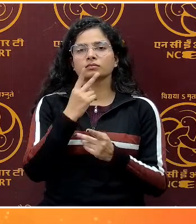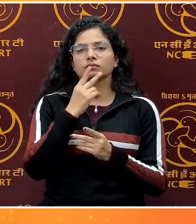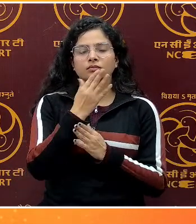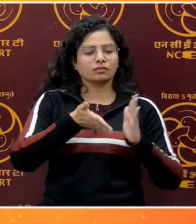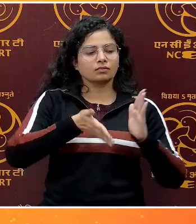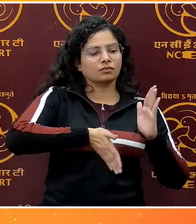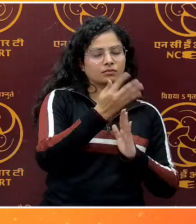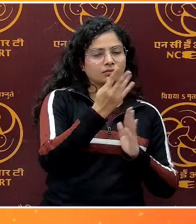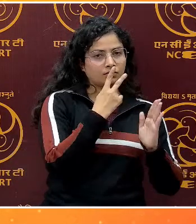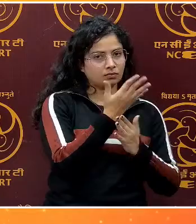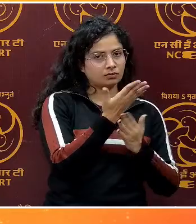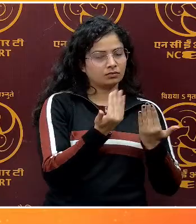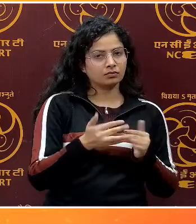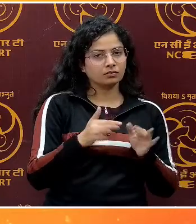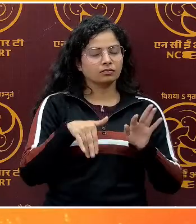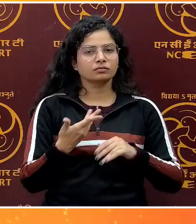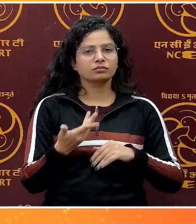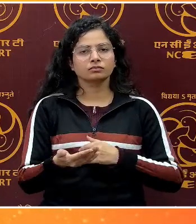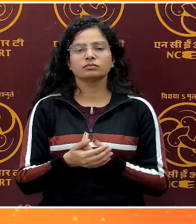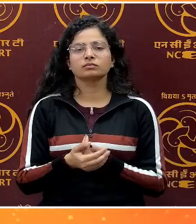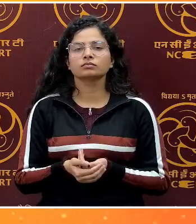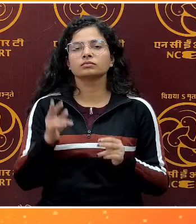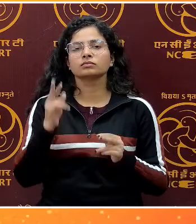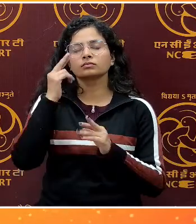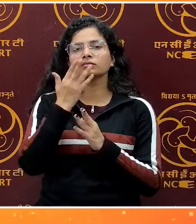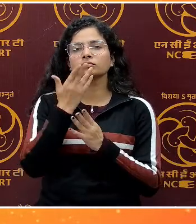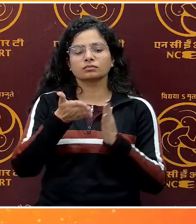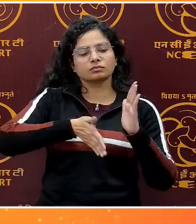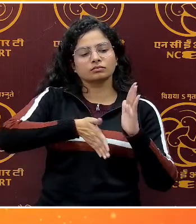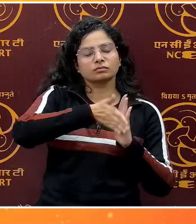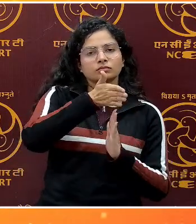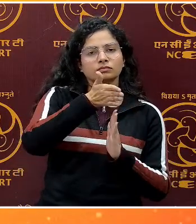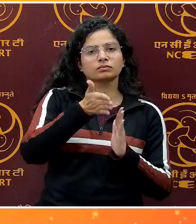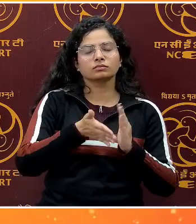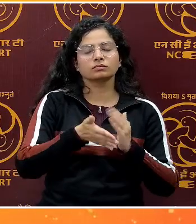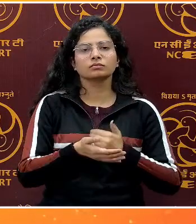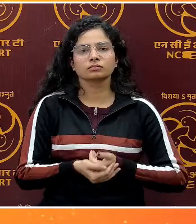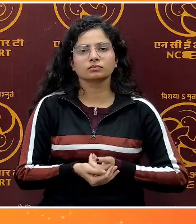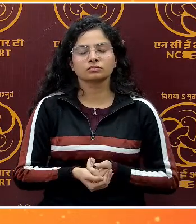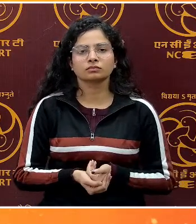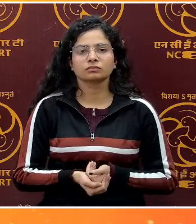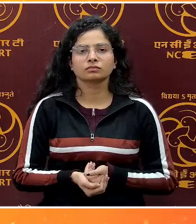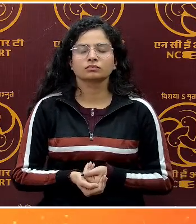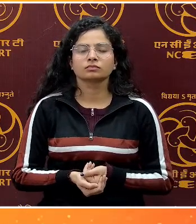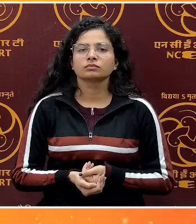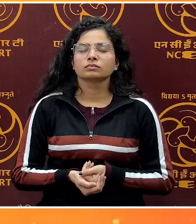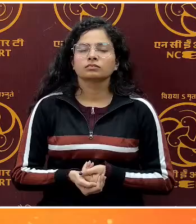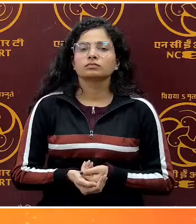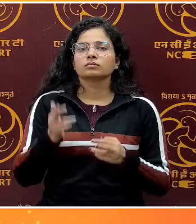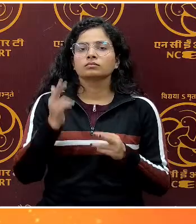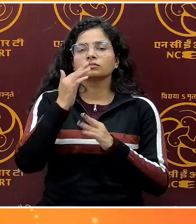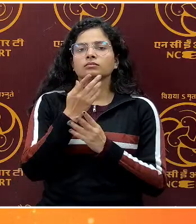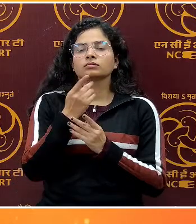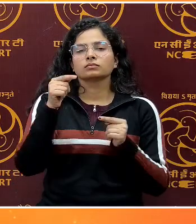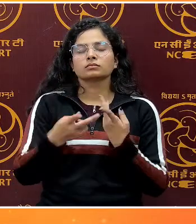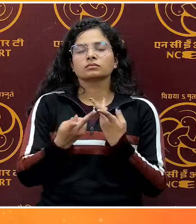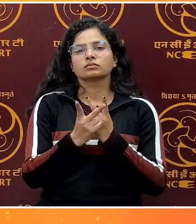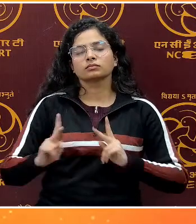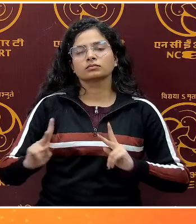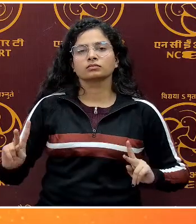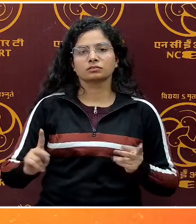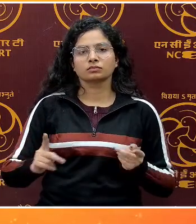wall or on the wall, Of course. because the surface is Opaque, irregular yeah. there. Okay, so that's what is the difference